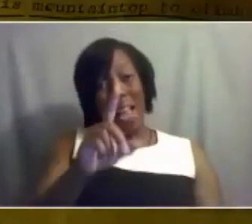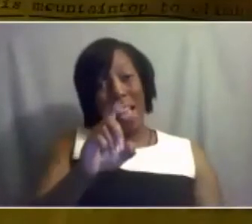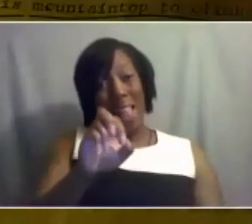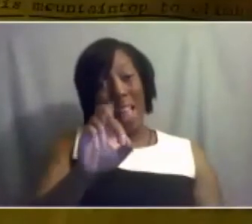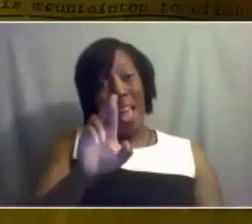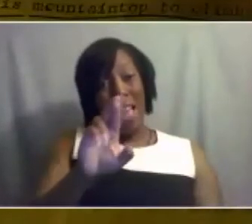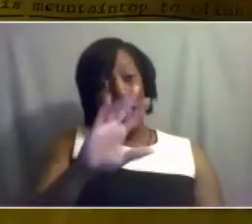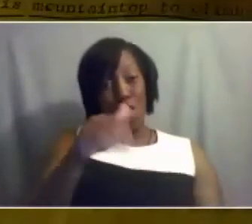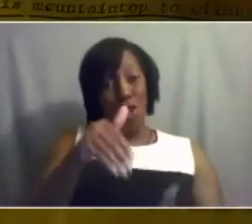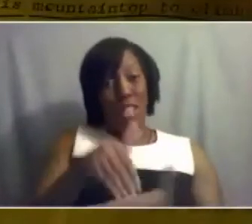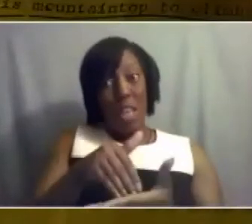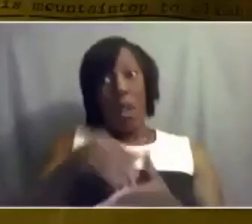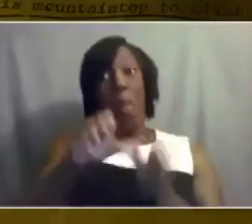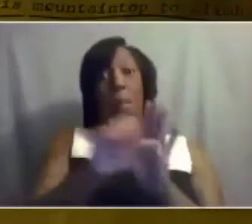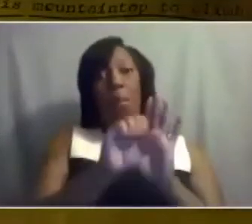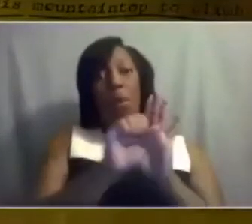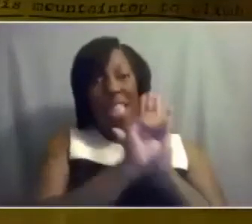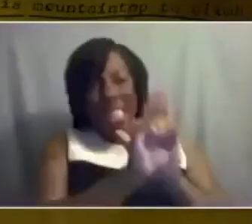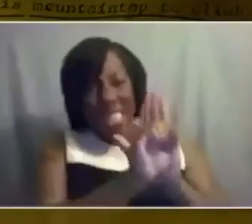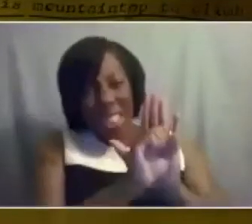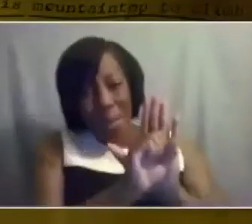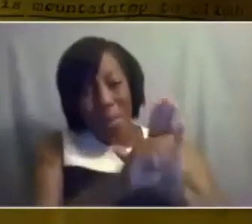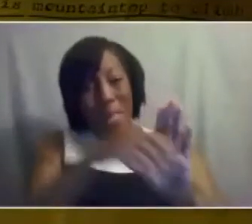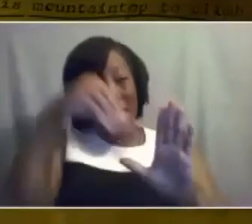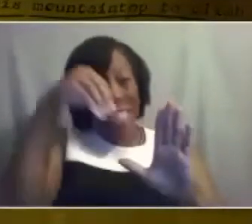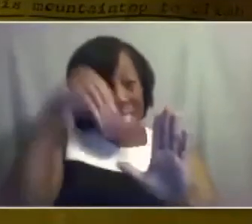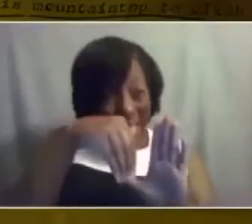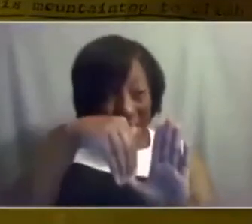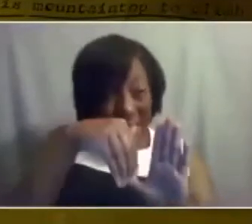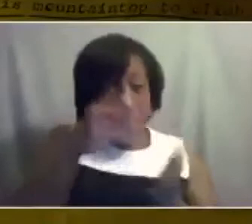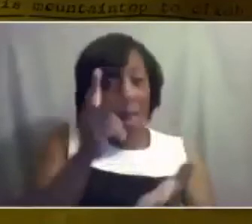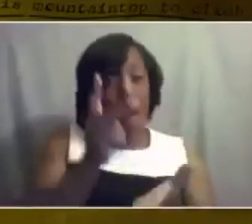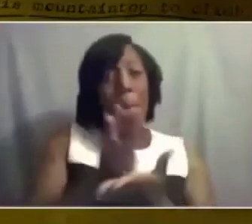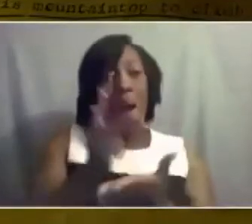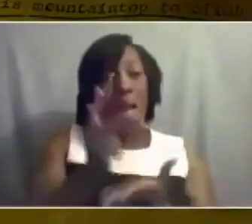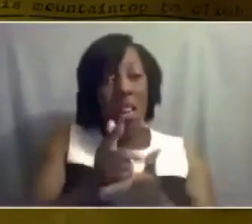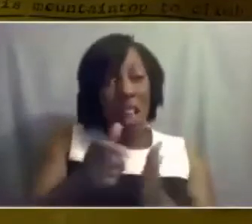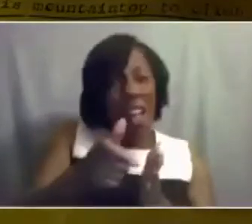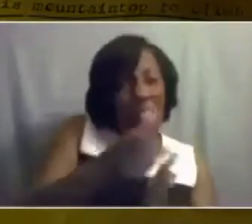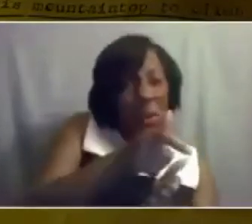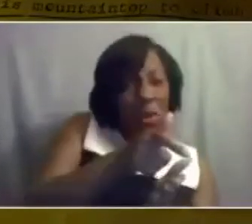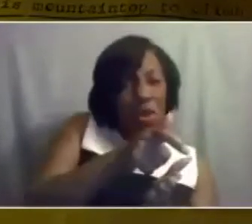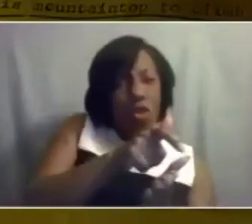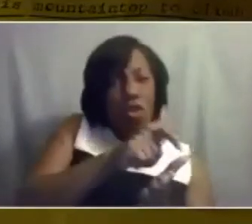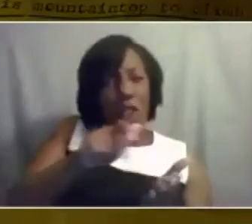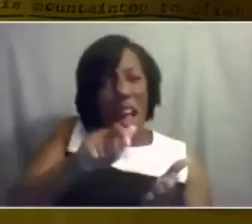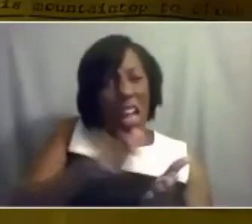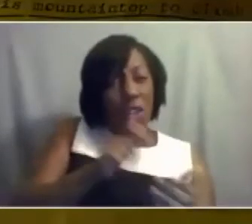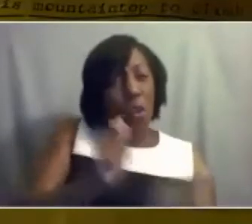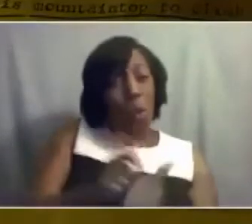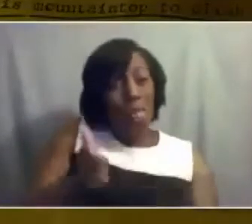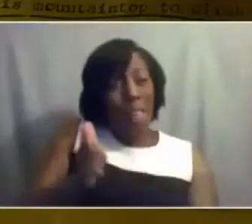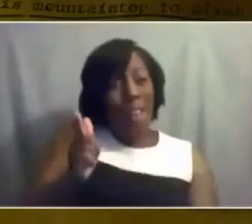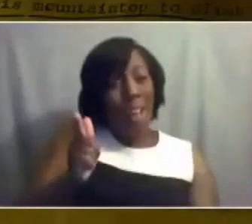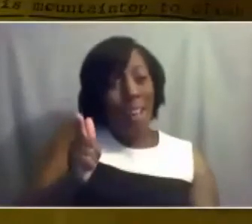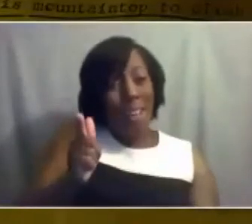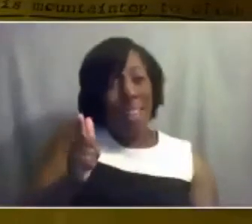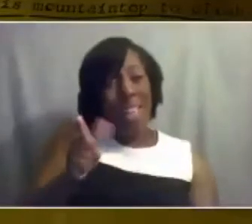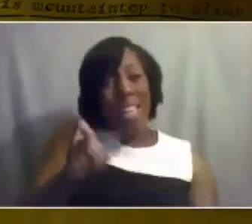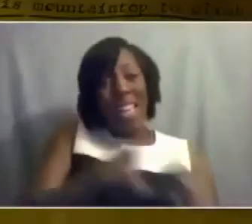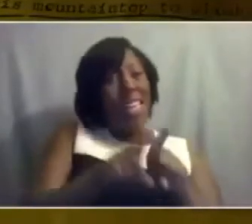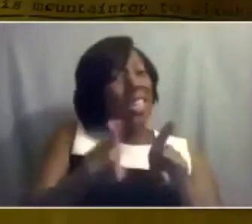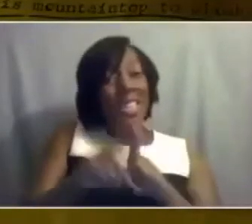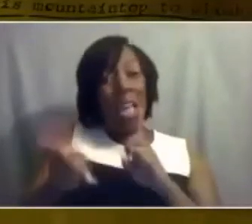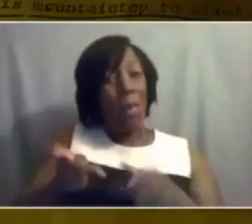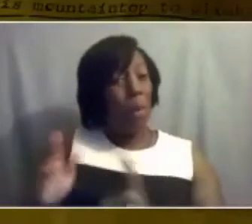in our parking lot that was etched into the gun that the white supremacists used to shoot up Christchurch, New Zealand, right? These folks are